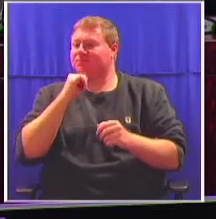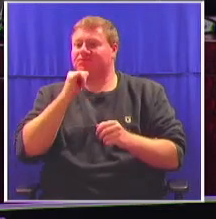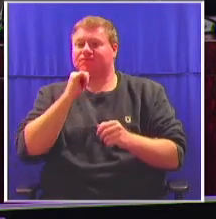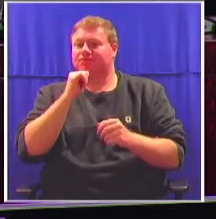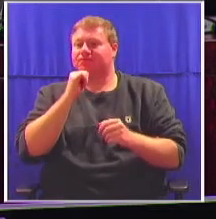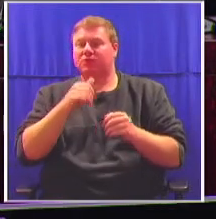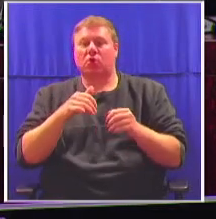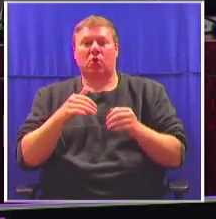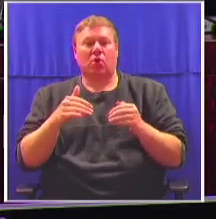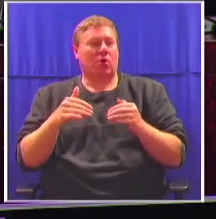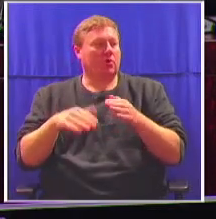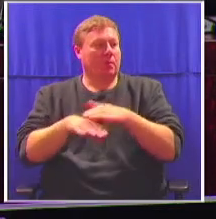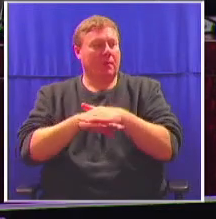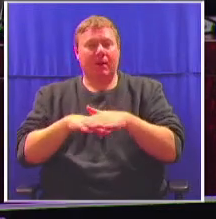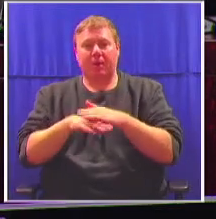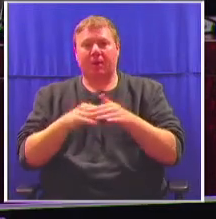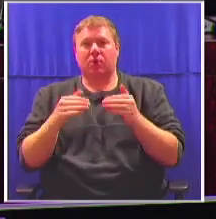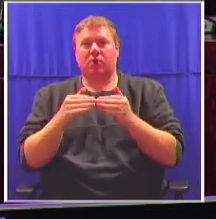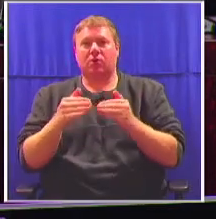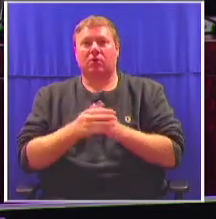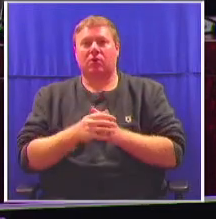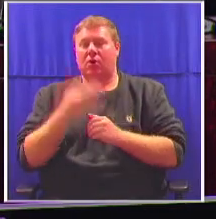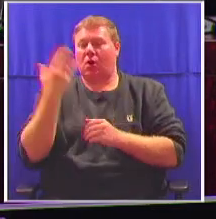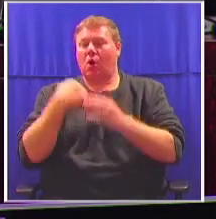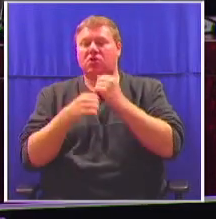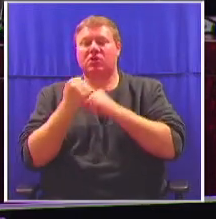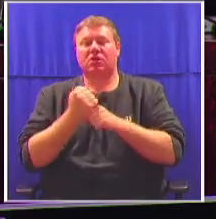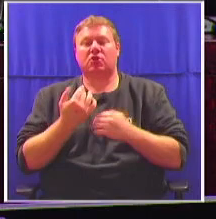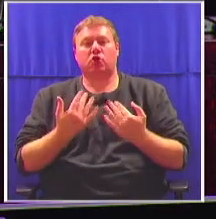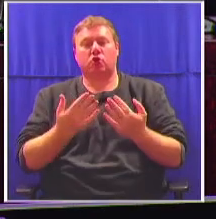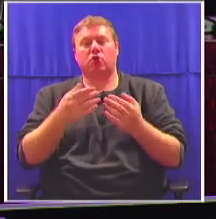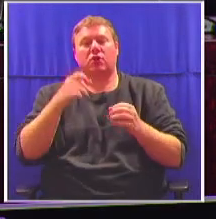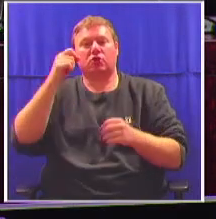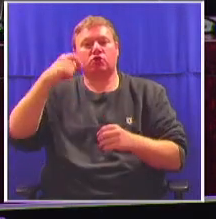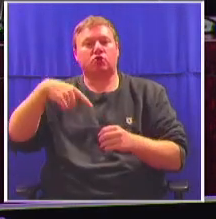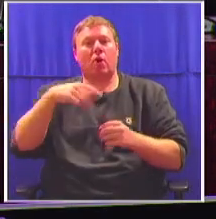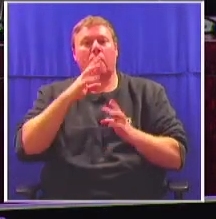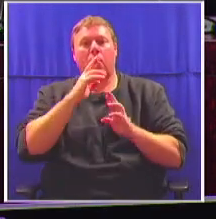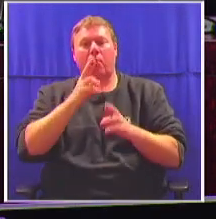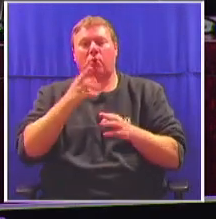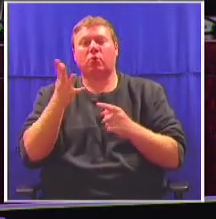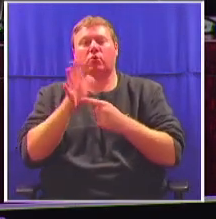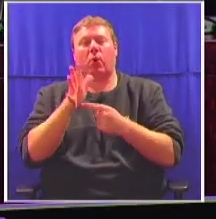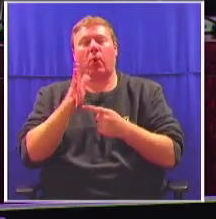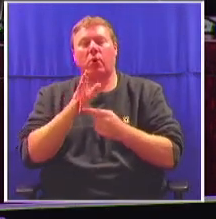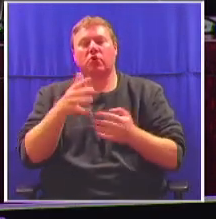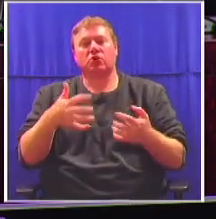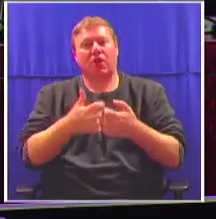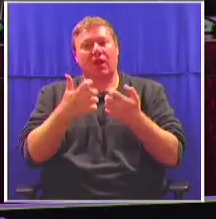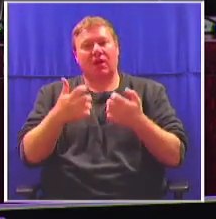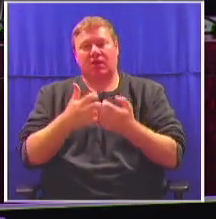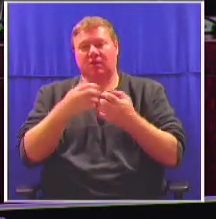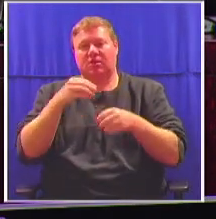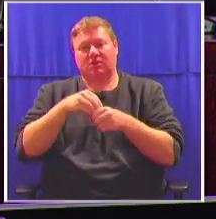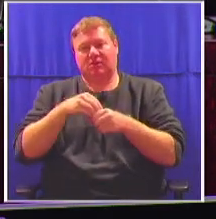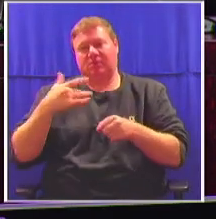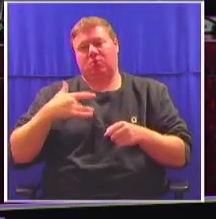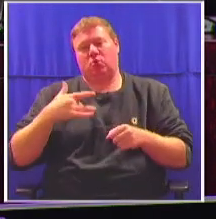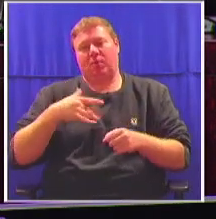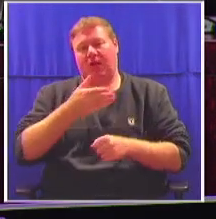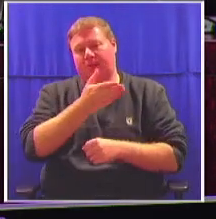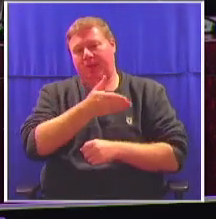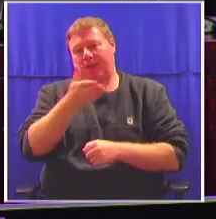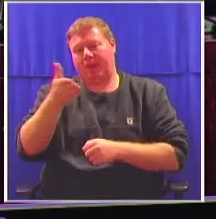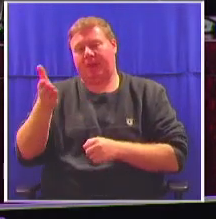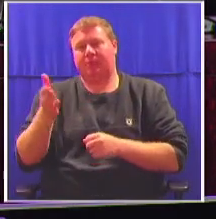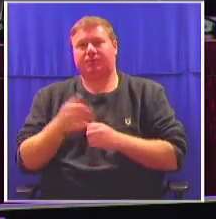minimum norms. Last year's green drop reports points to serious challenges in our municipalities